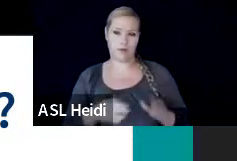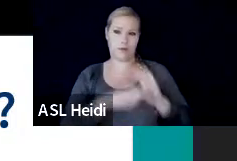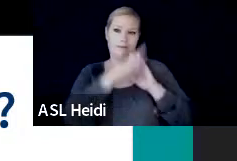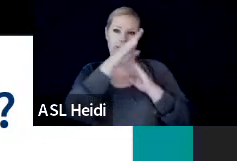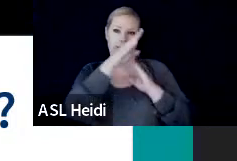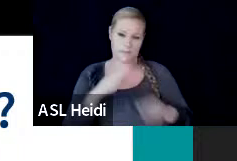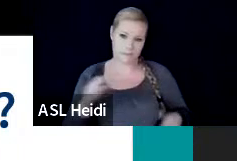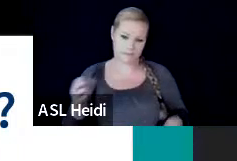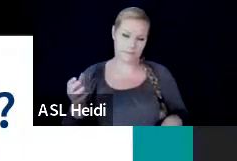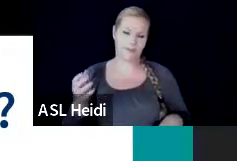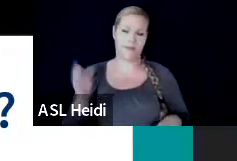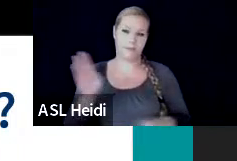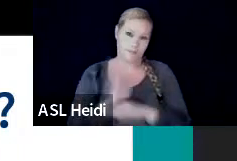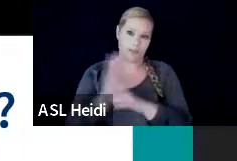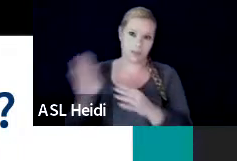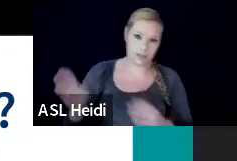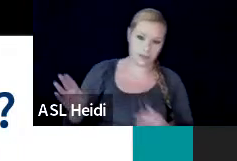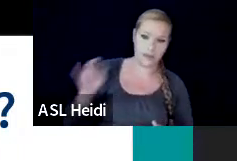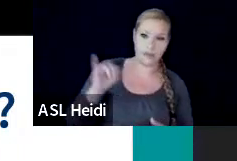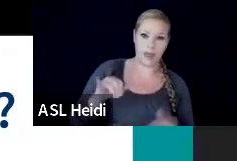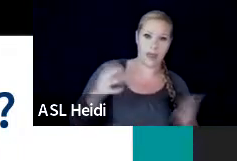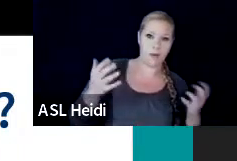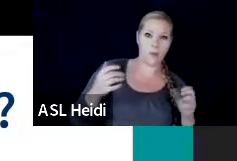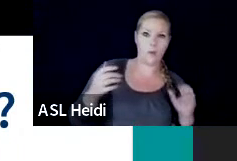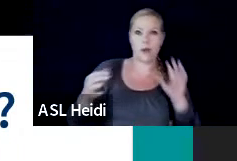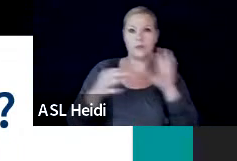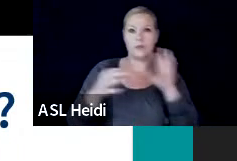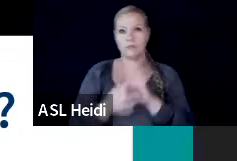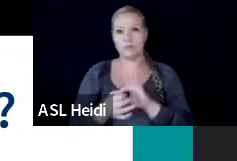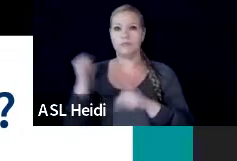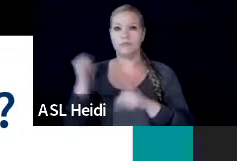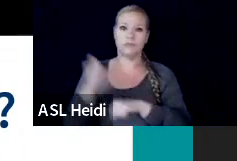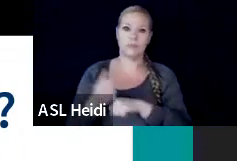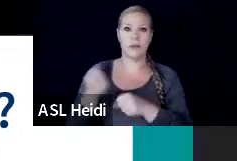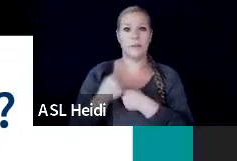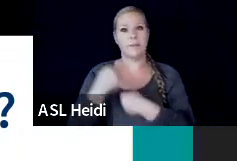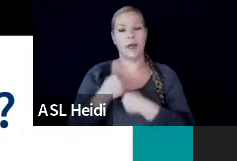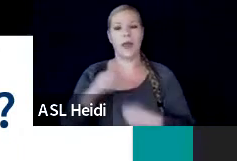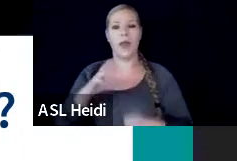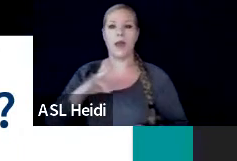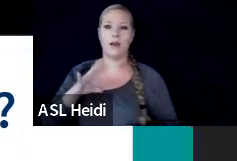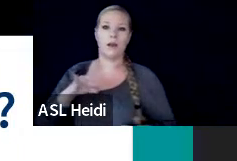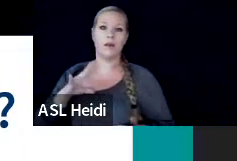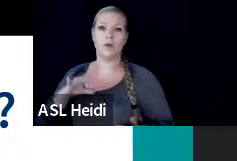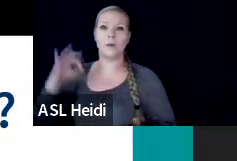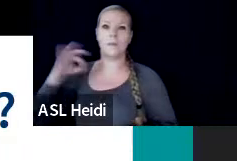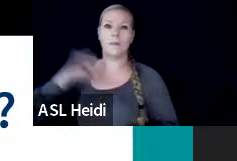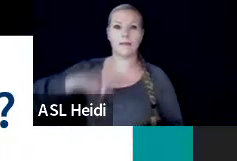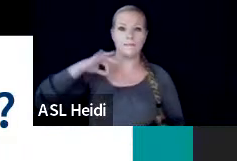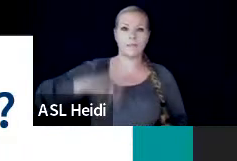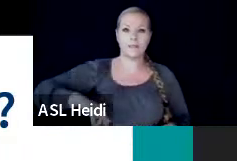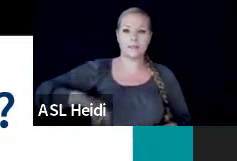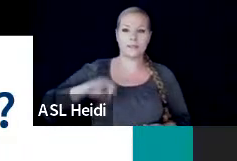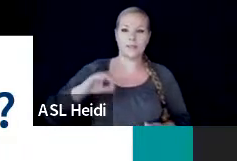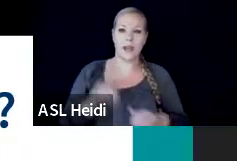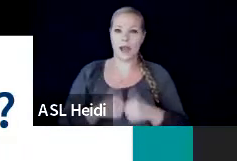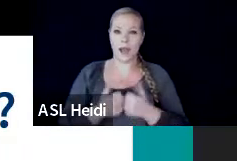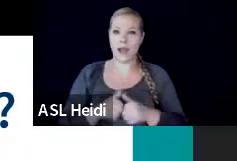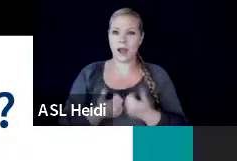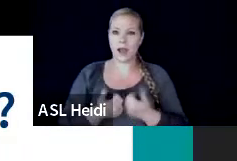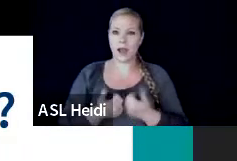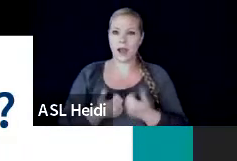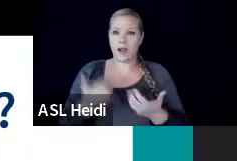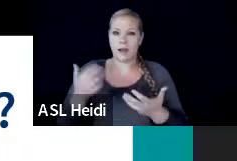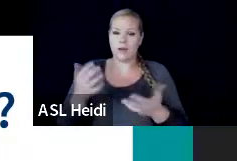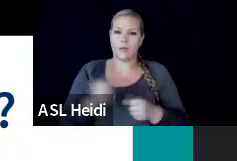establishes certain benefits that are going to be part of that project, that are going to be funded through that project, usually in addition to what the core